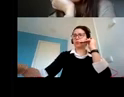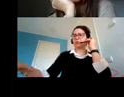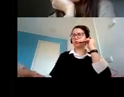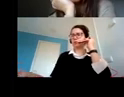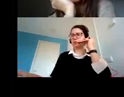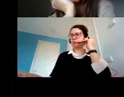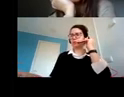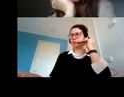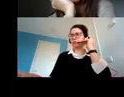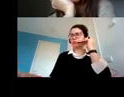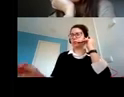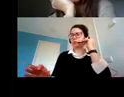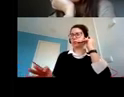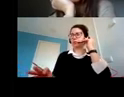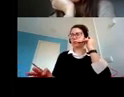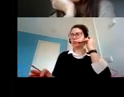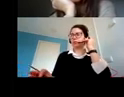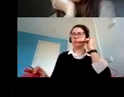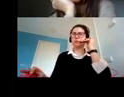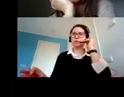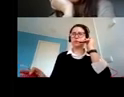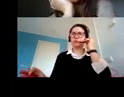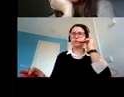the legal entity. So there are